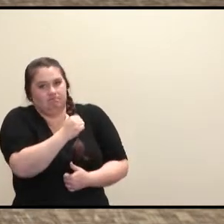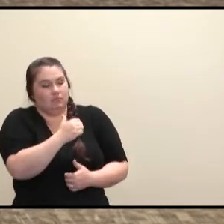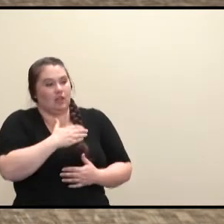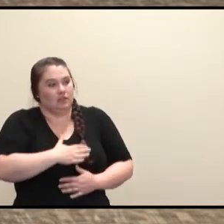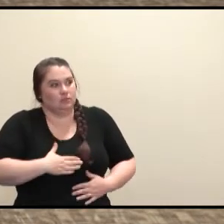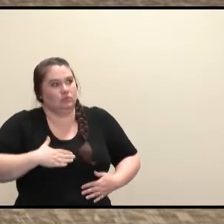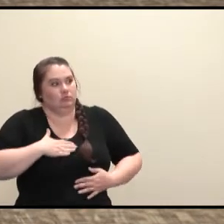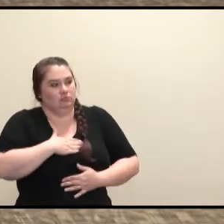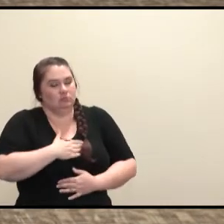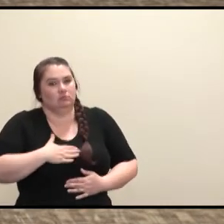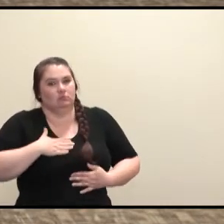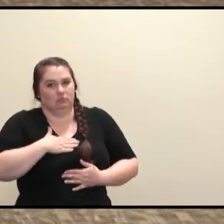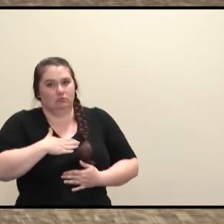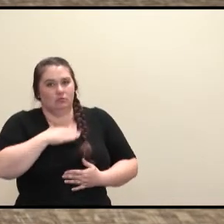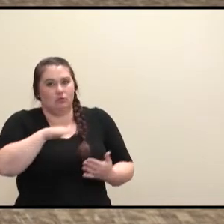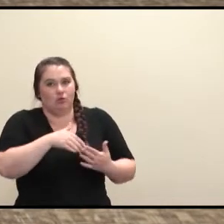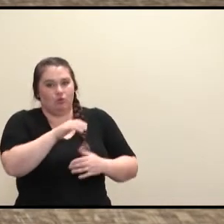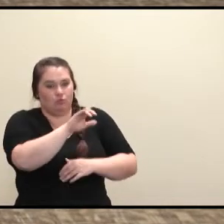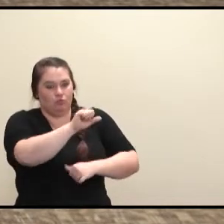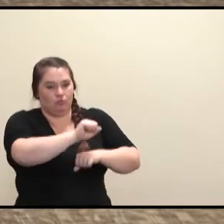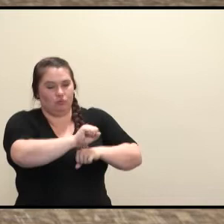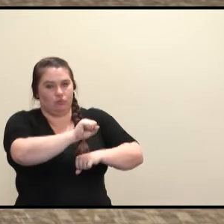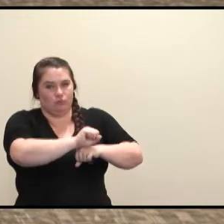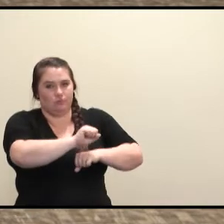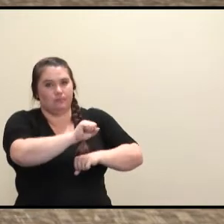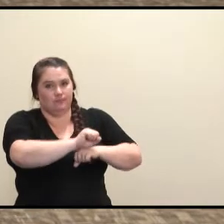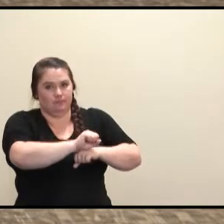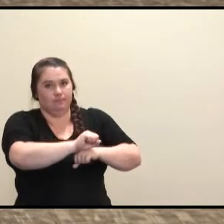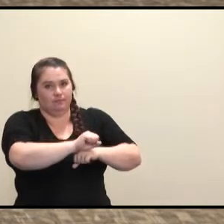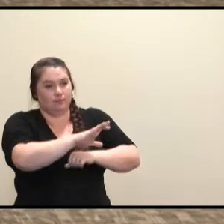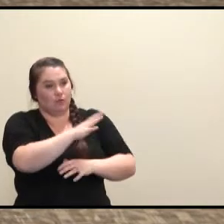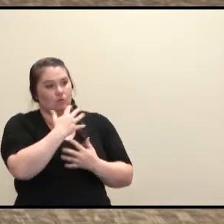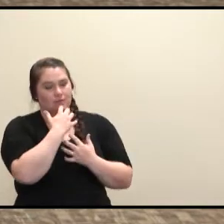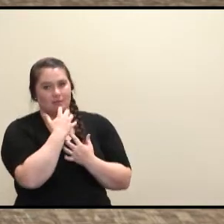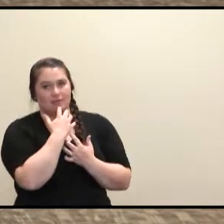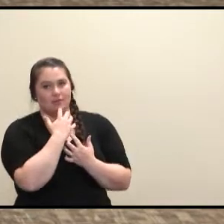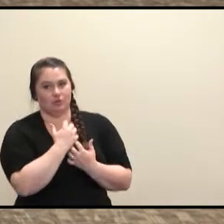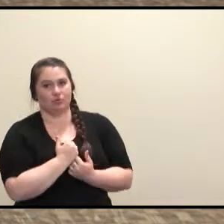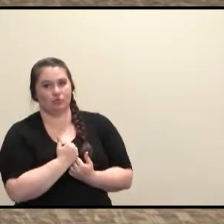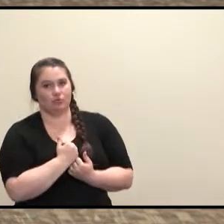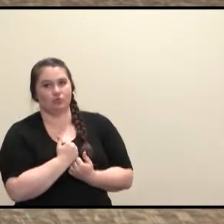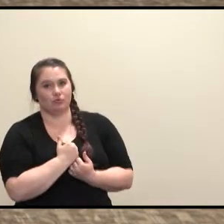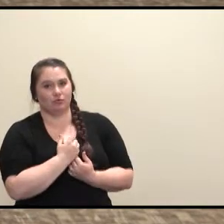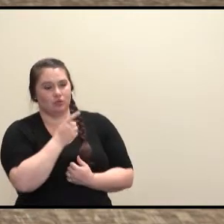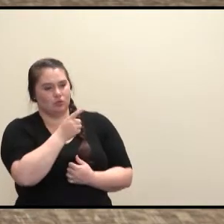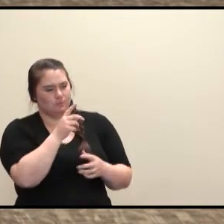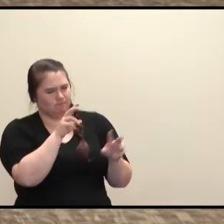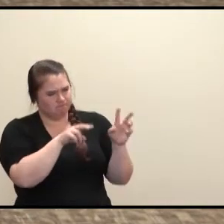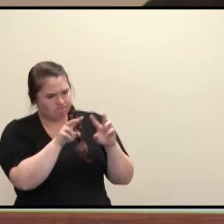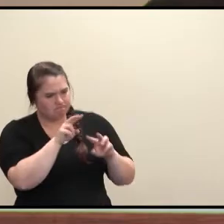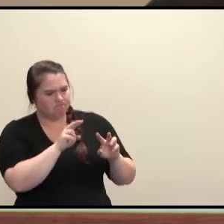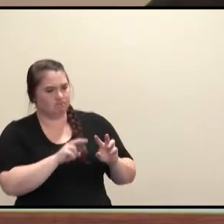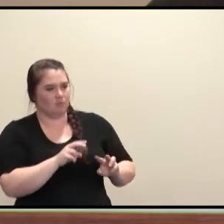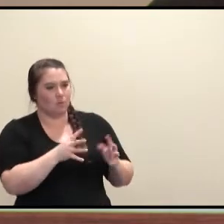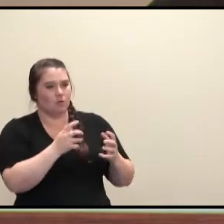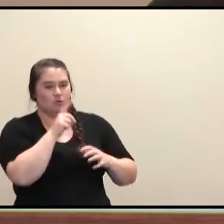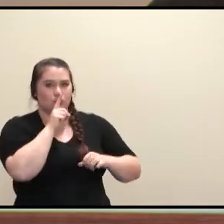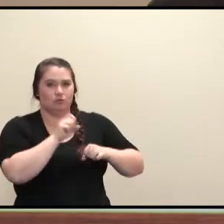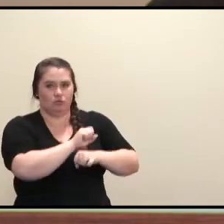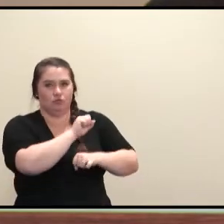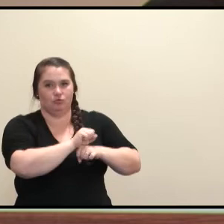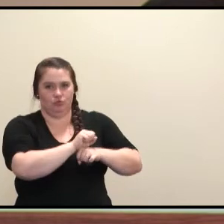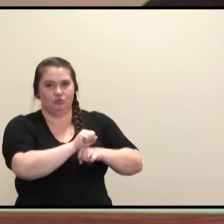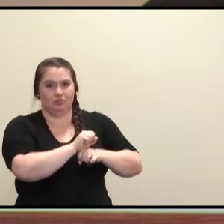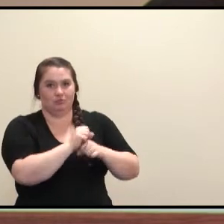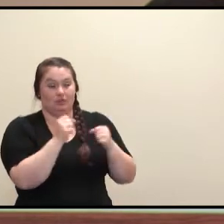really appreciate the care that you guys have put into it to really ensure that it's,